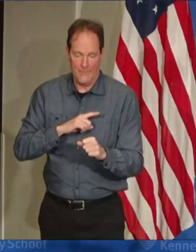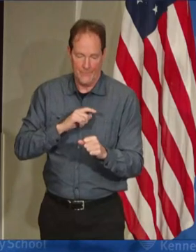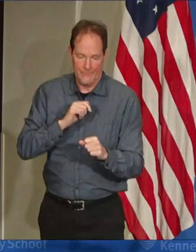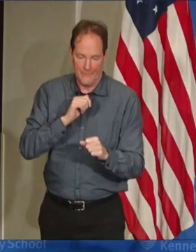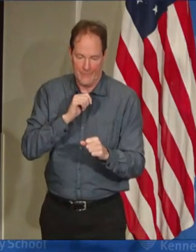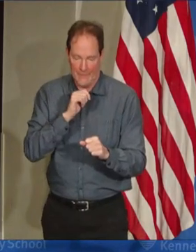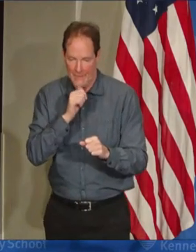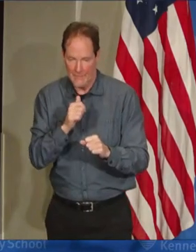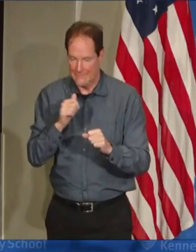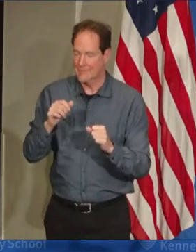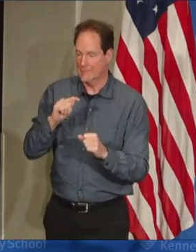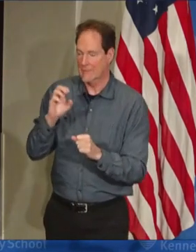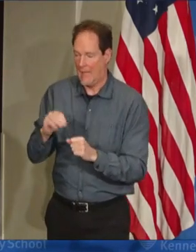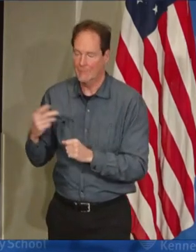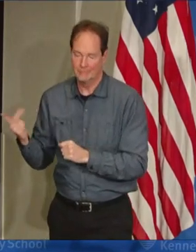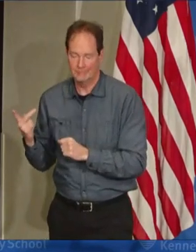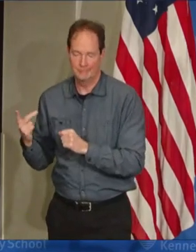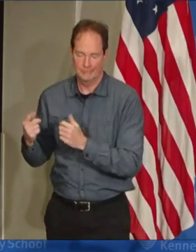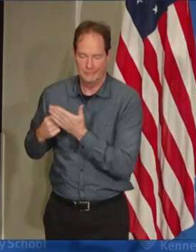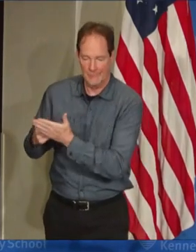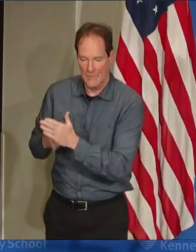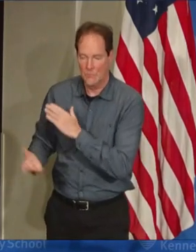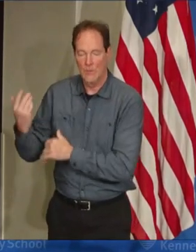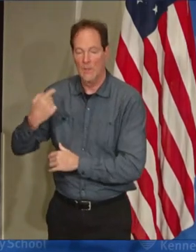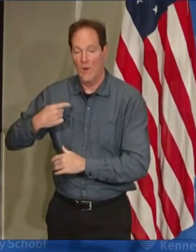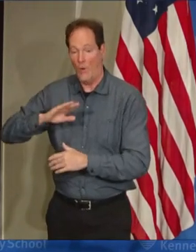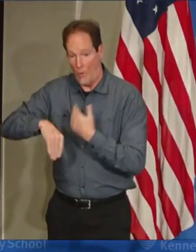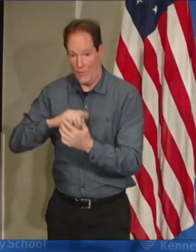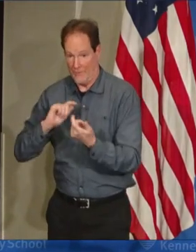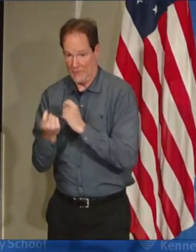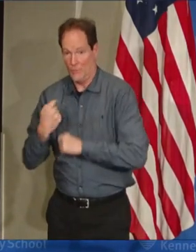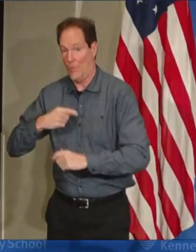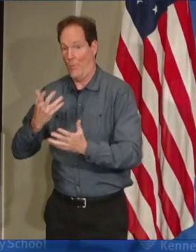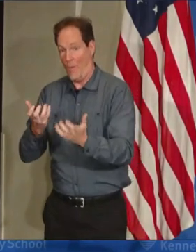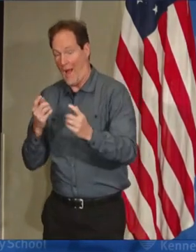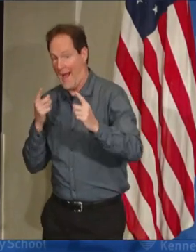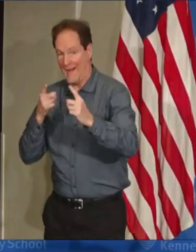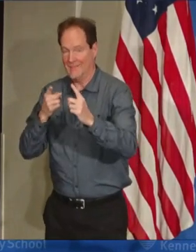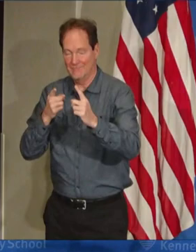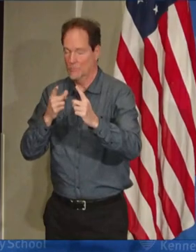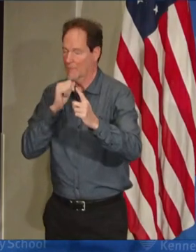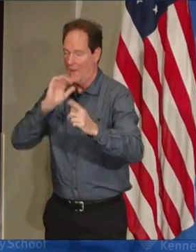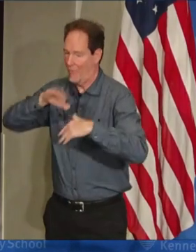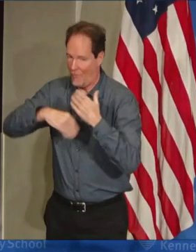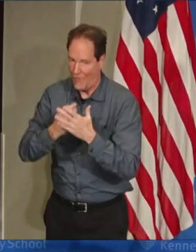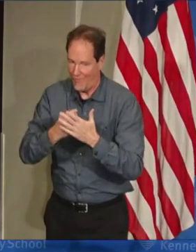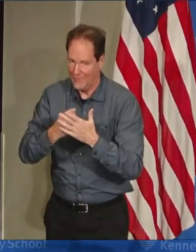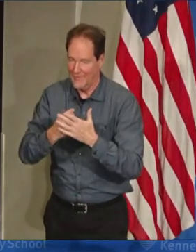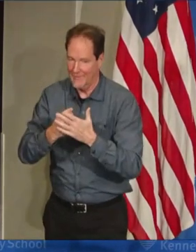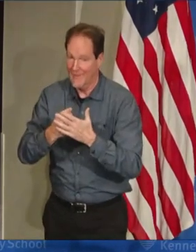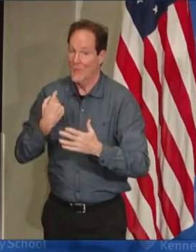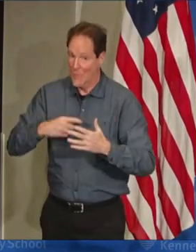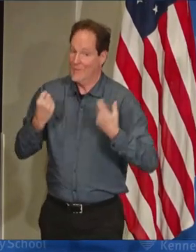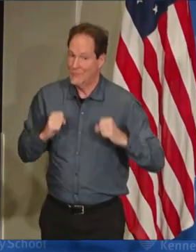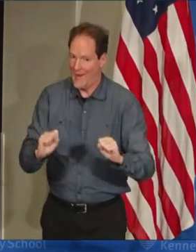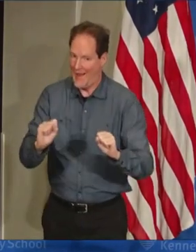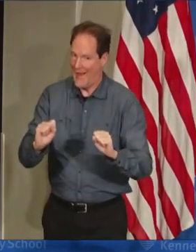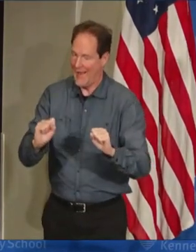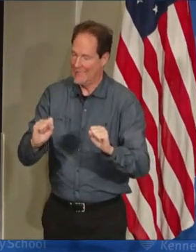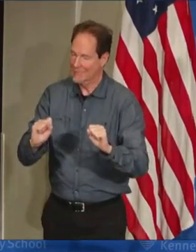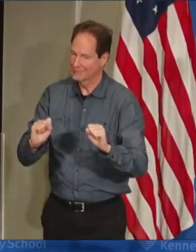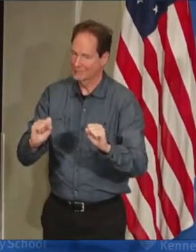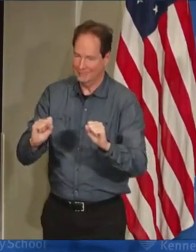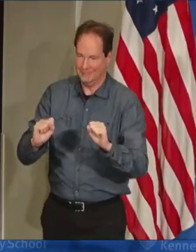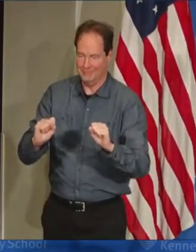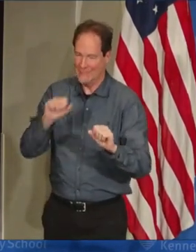this morning, we weren't able to make all the changes that we wanted to, but it wasn't for lack of trying.